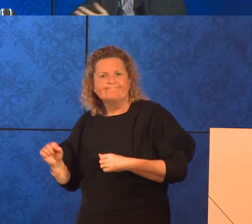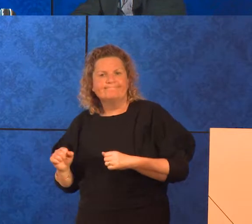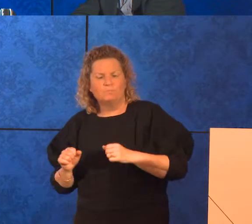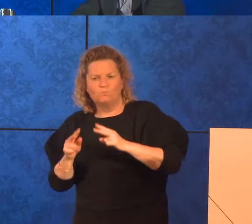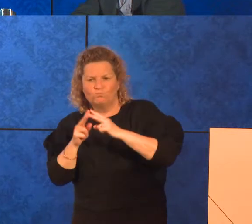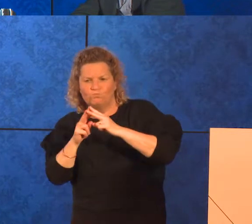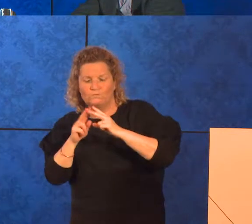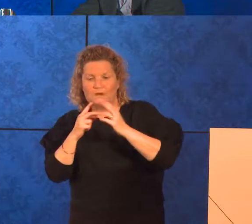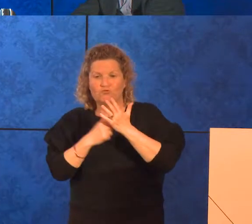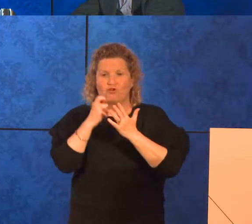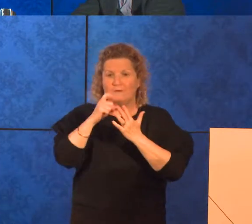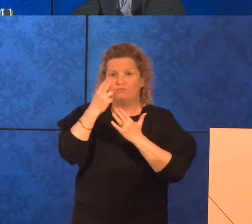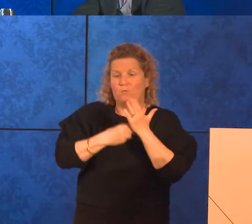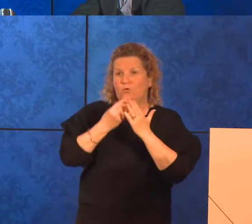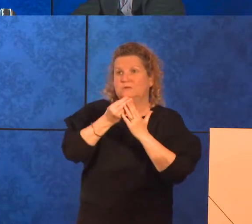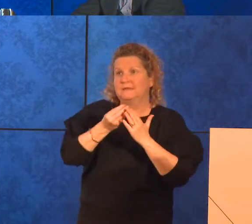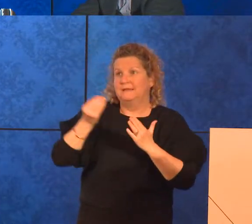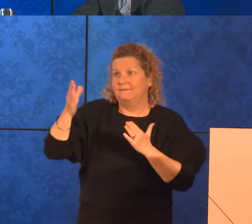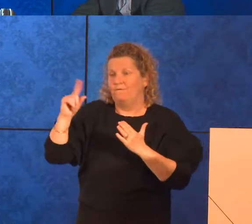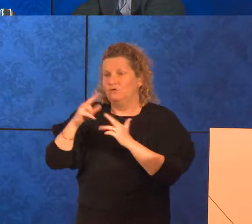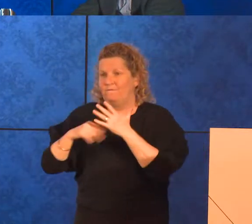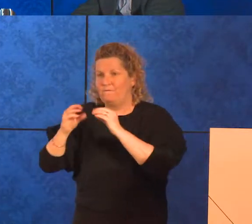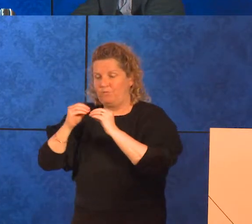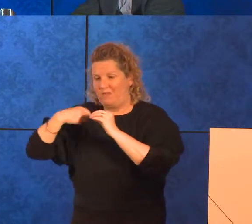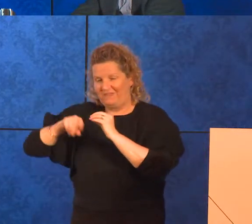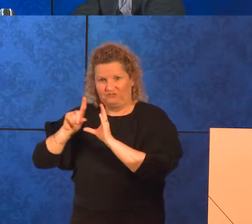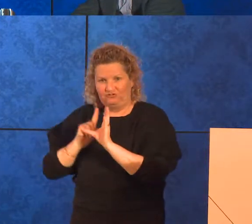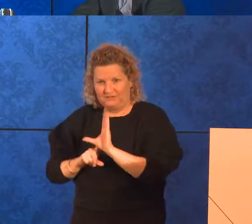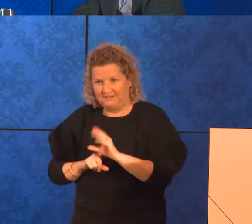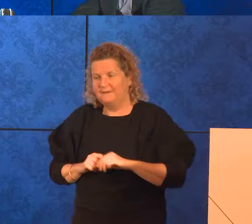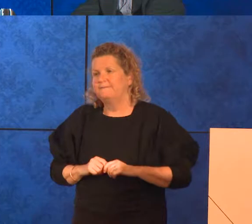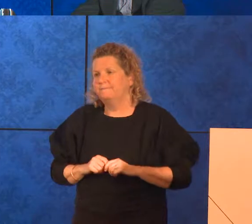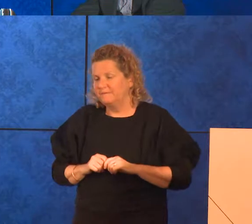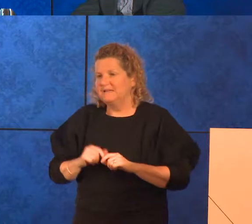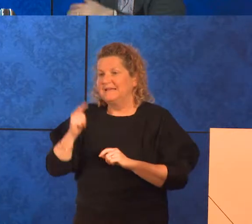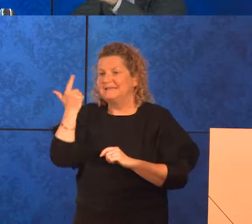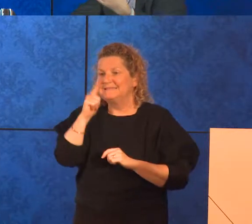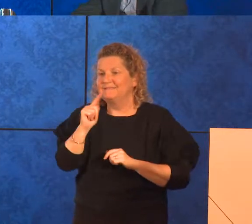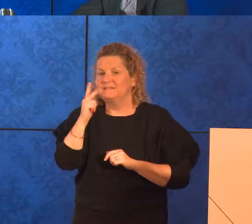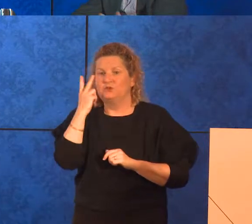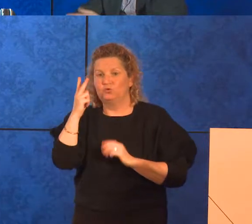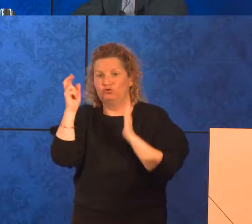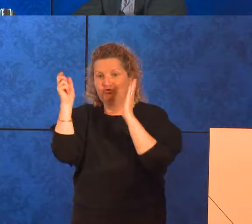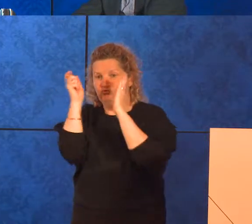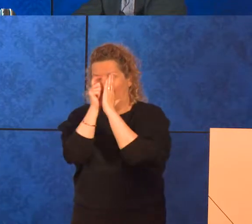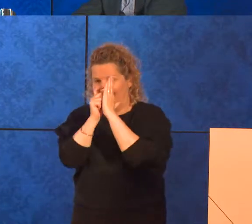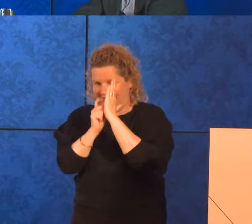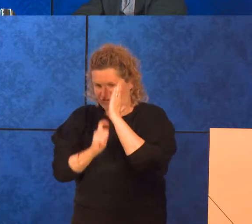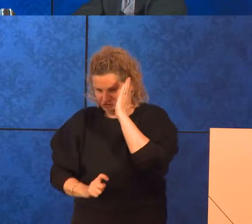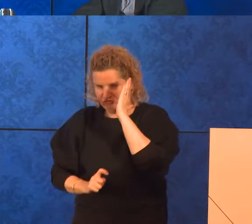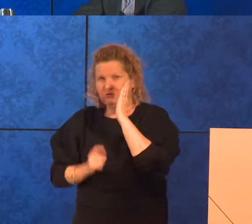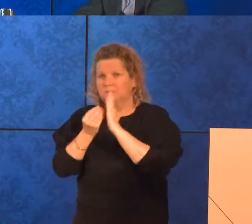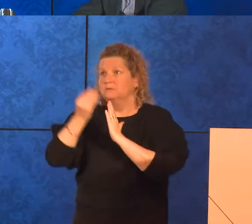Commission handed down its report on the 1st of February this year. There were 72 recommendations, and the government